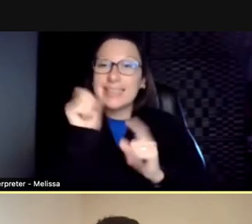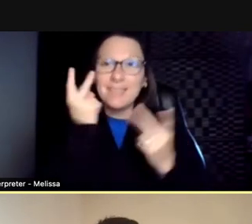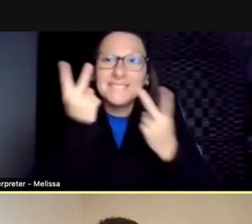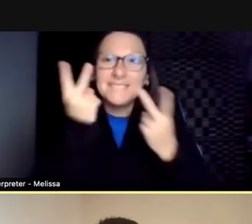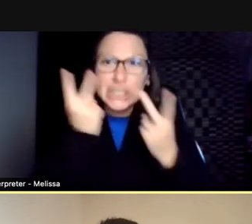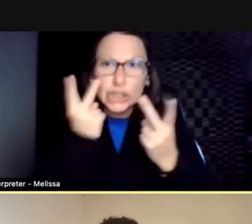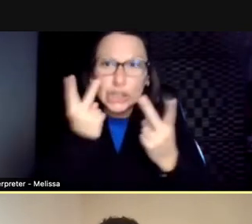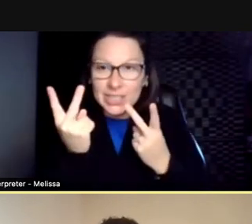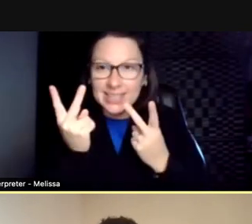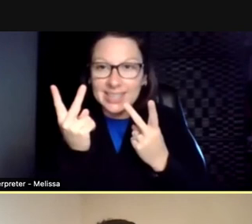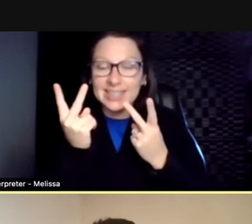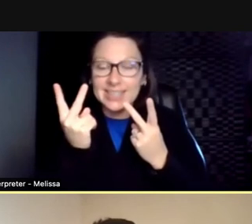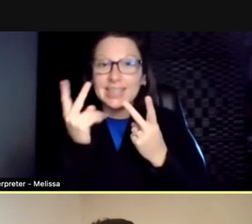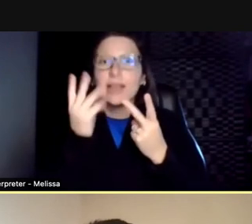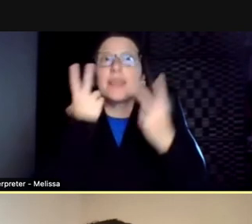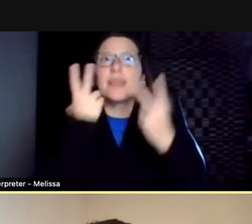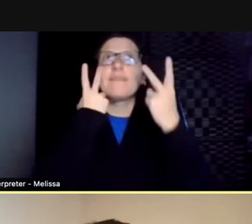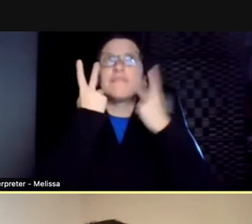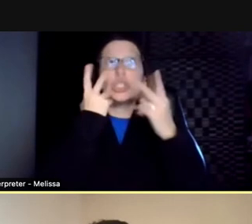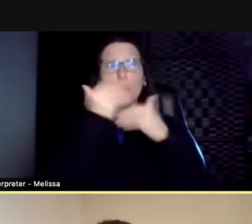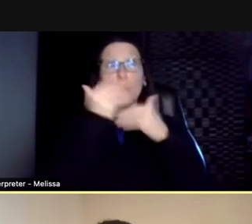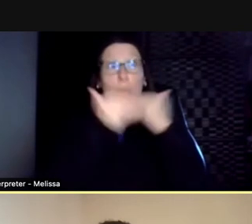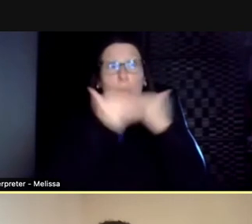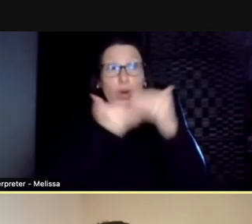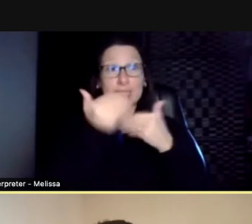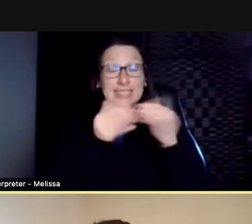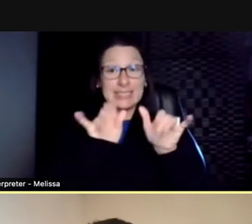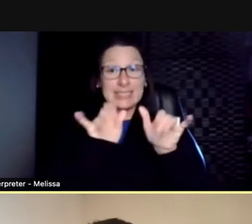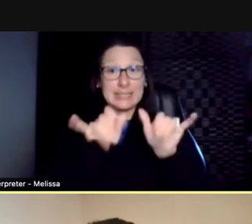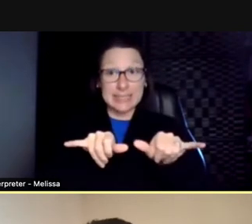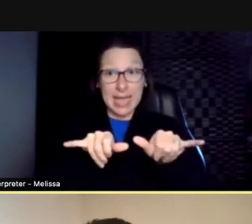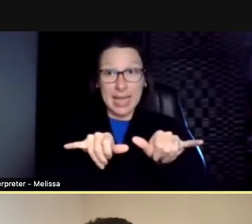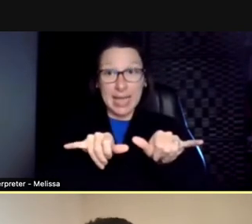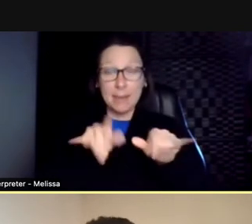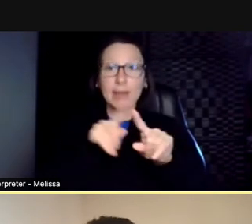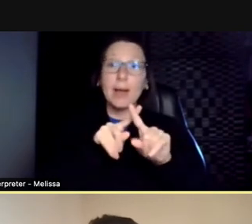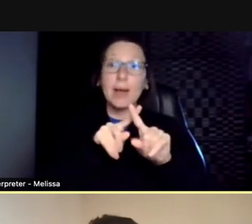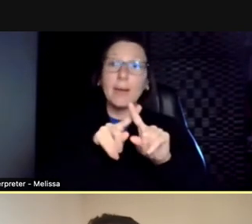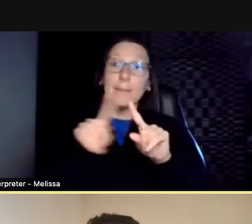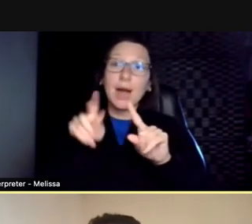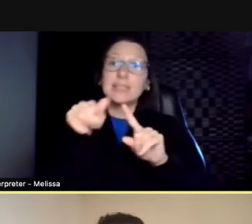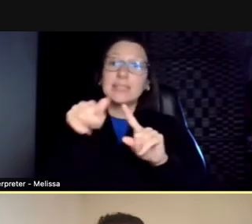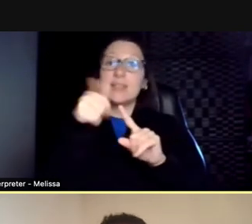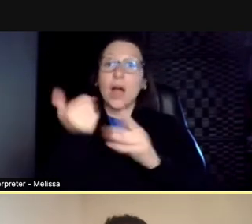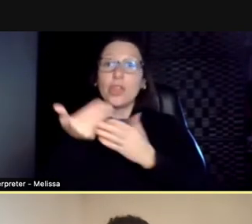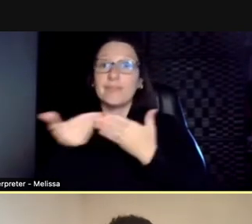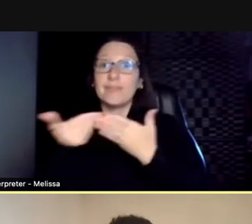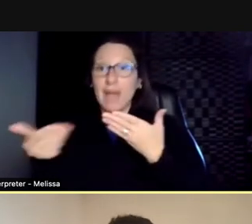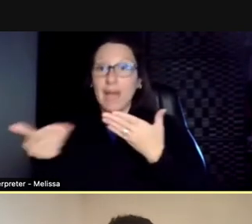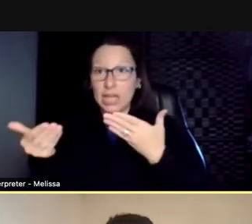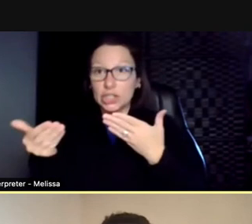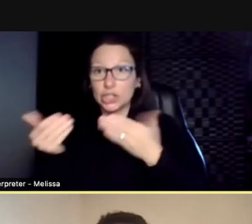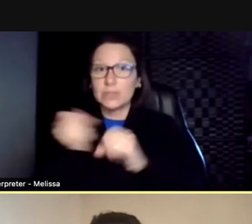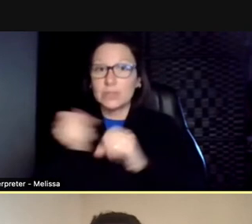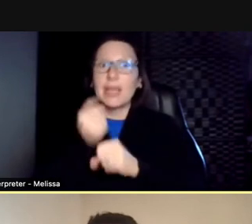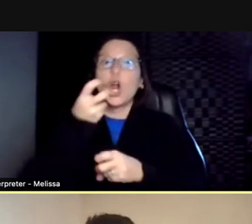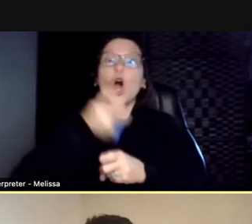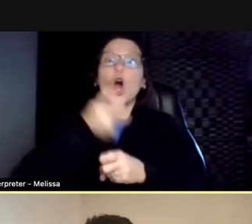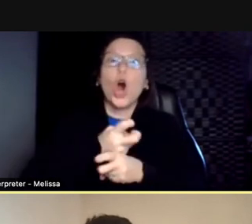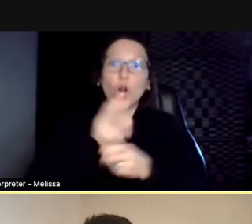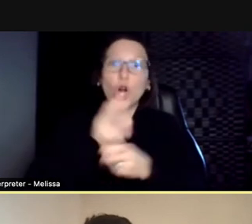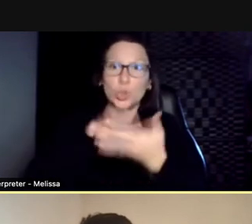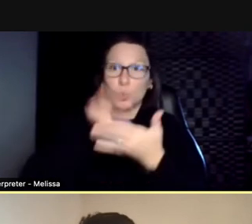The vision and the visual processing is staying the same. It's all those other factors that are making it harder for the student to use that vision in a